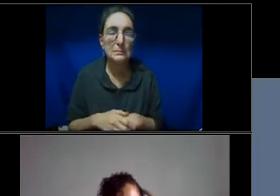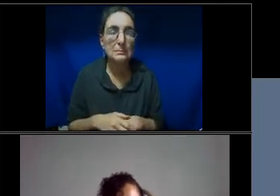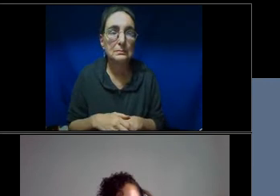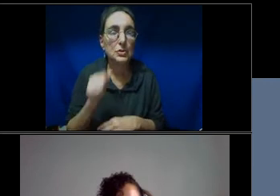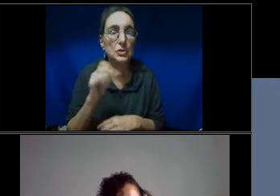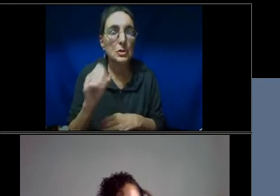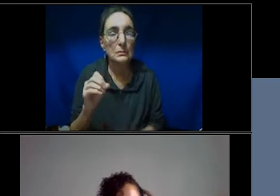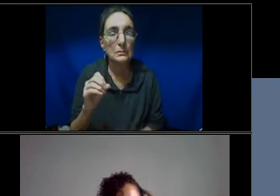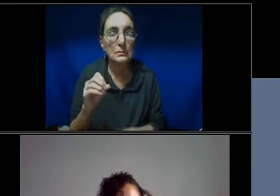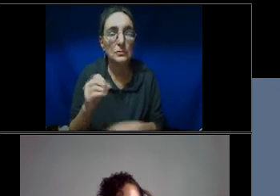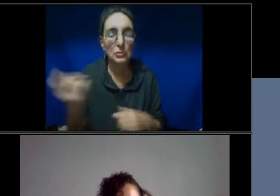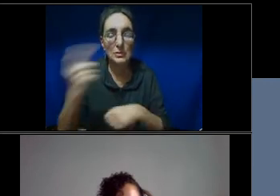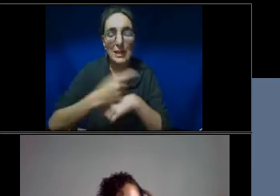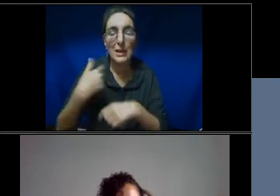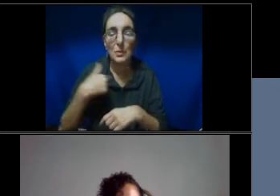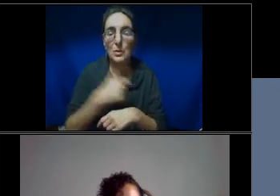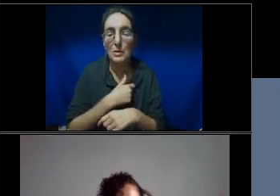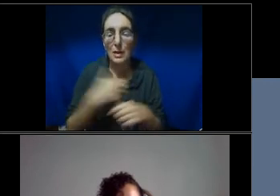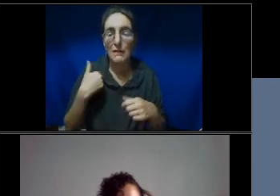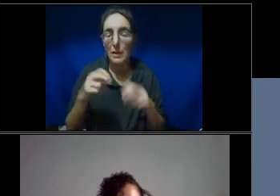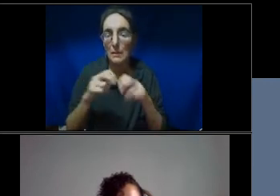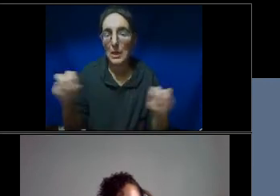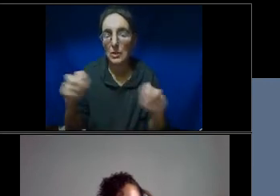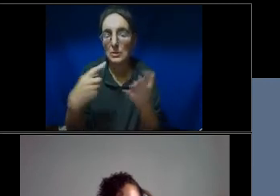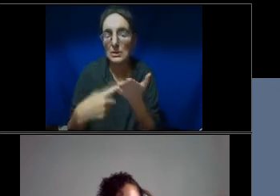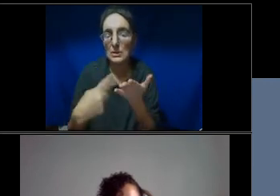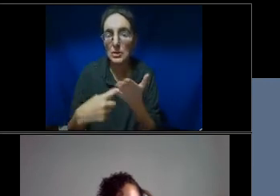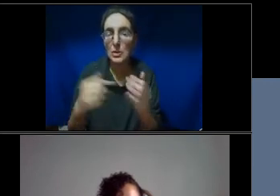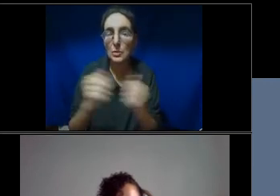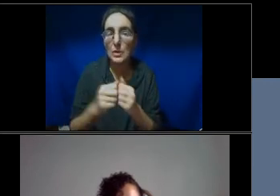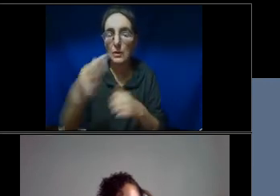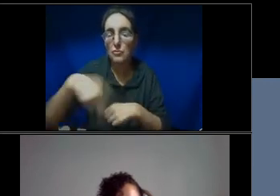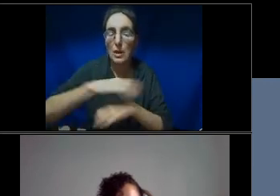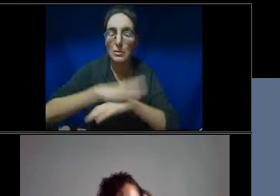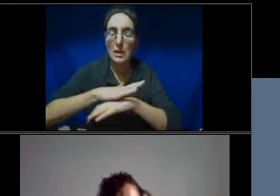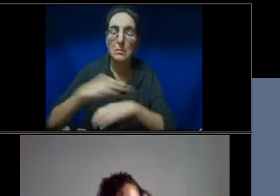So today we're going to be having a panel discussion with roundtable